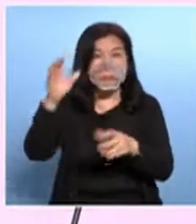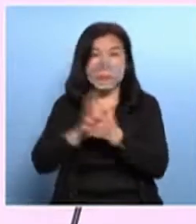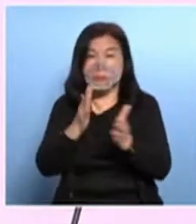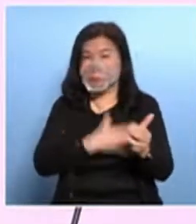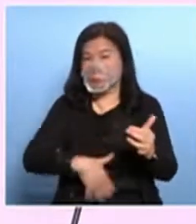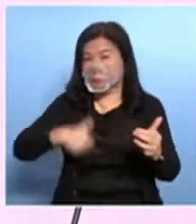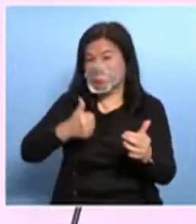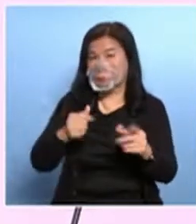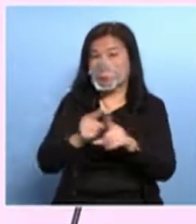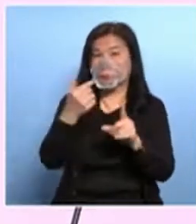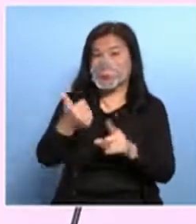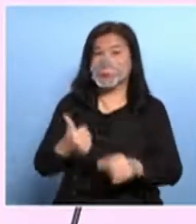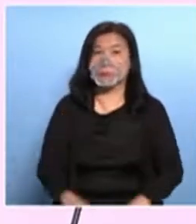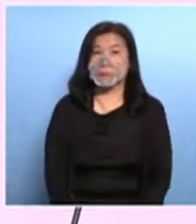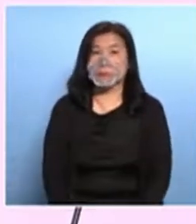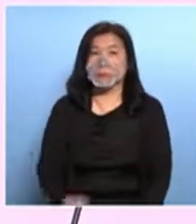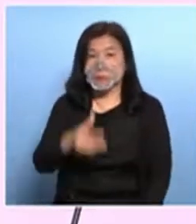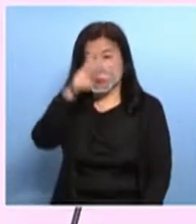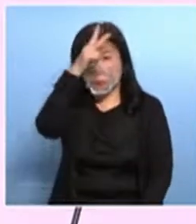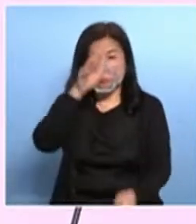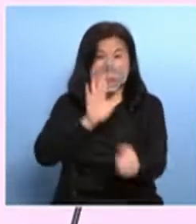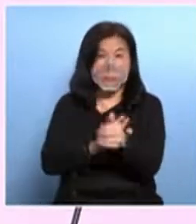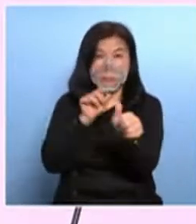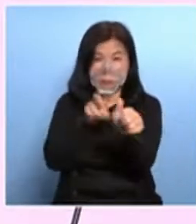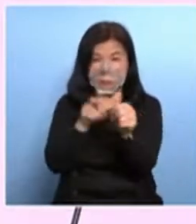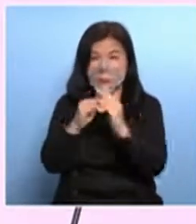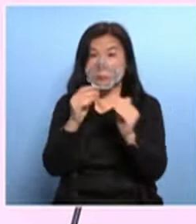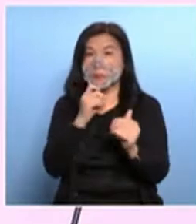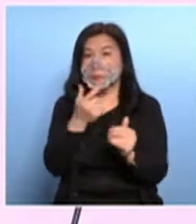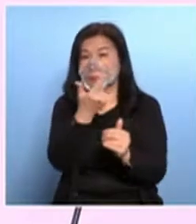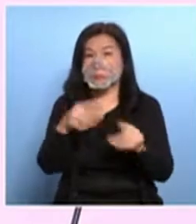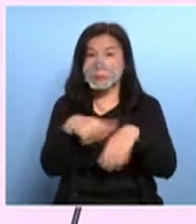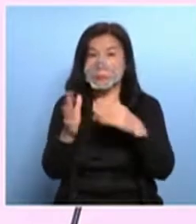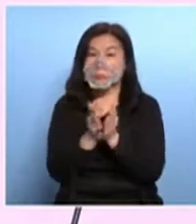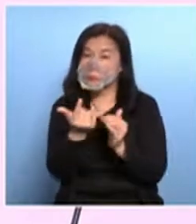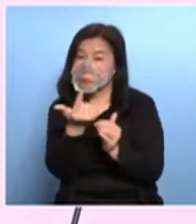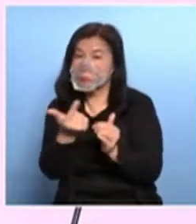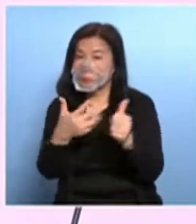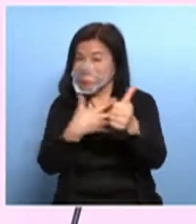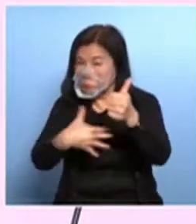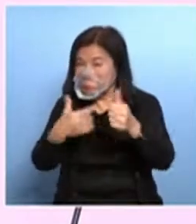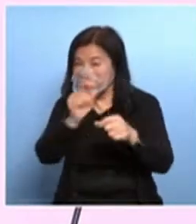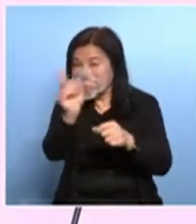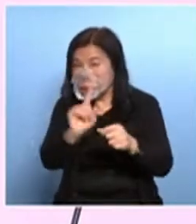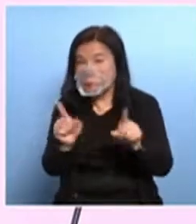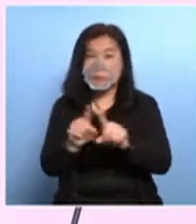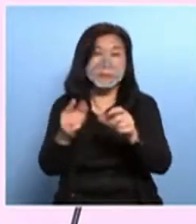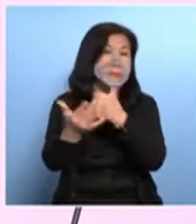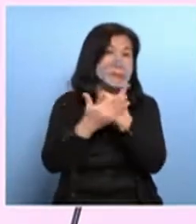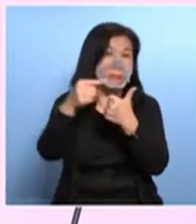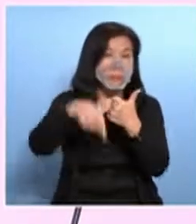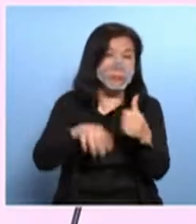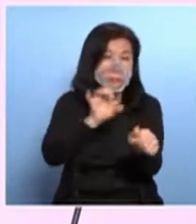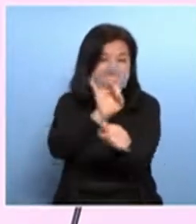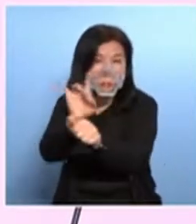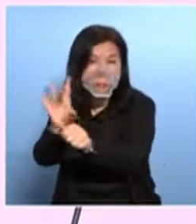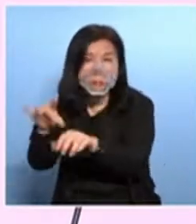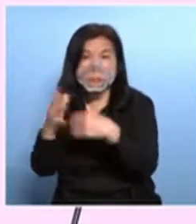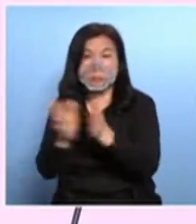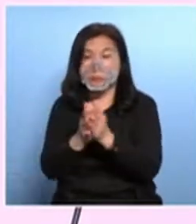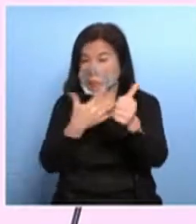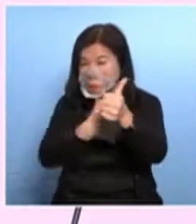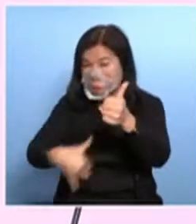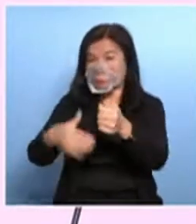discovery, advanced treatments, and rehabilitation. The HA will assist more institutions in exploring how to make better use of their hospitals